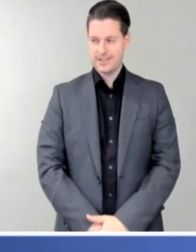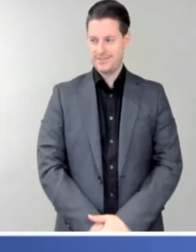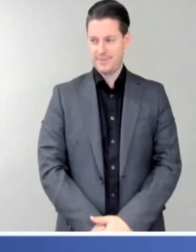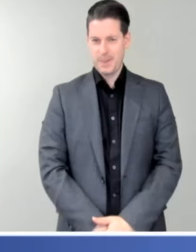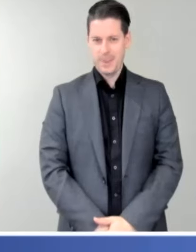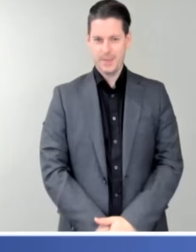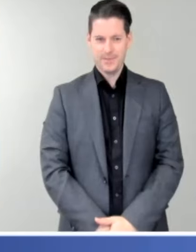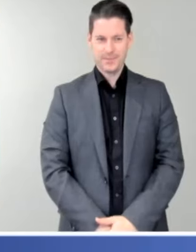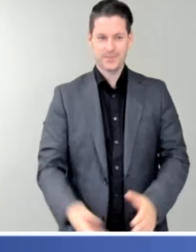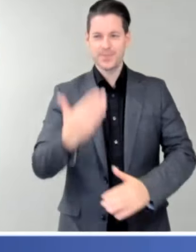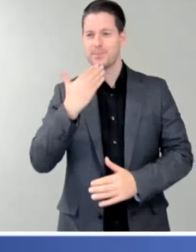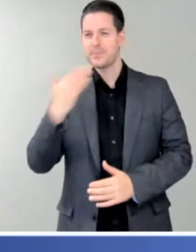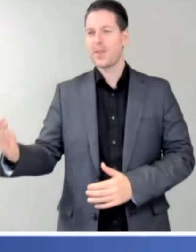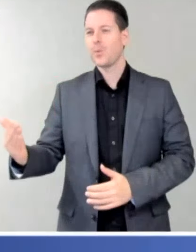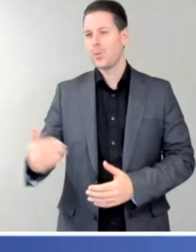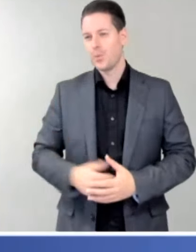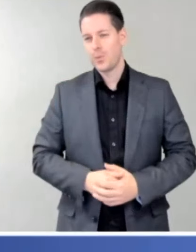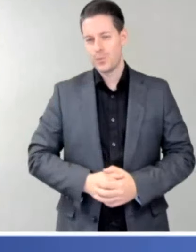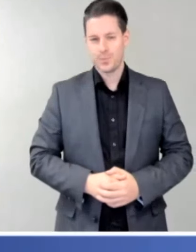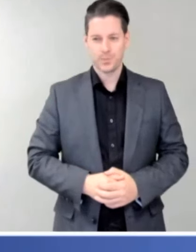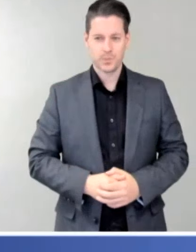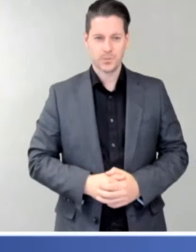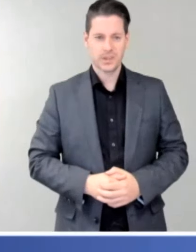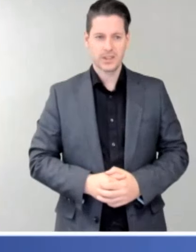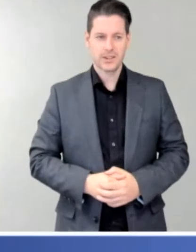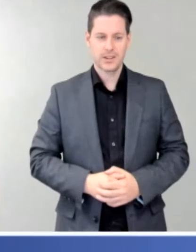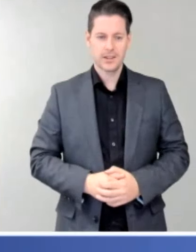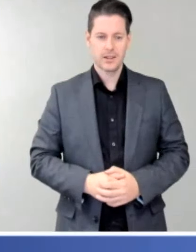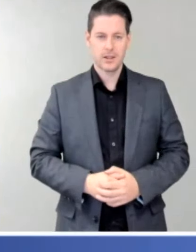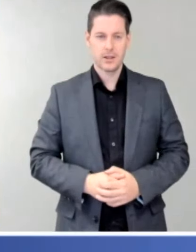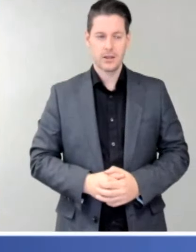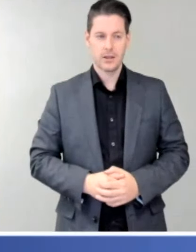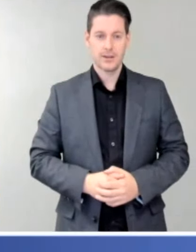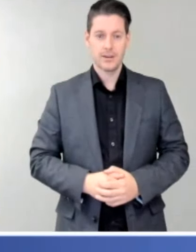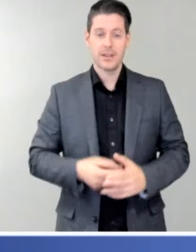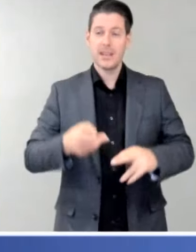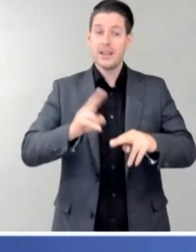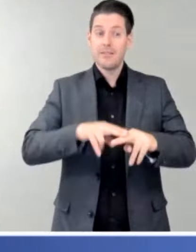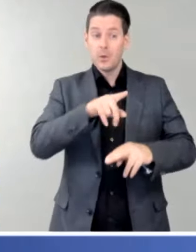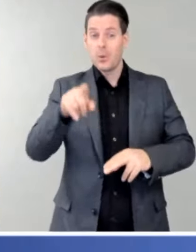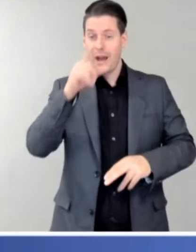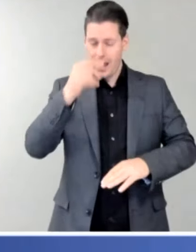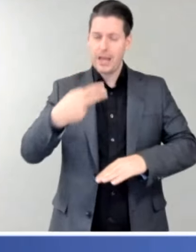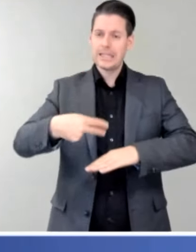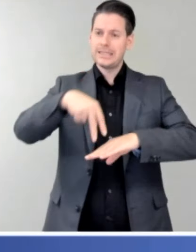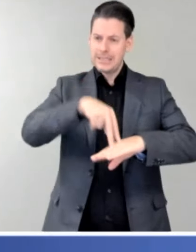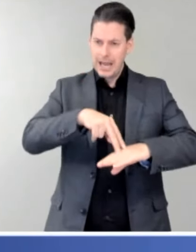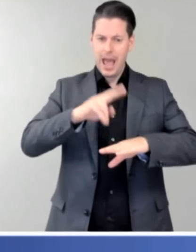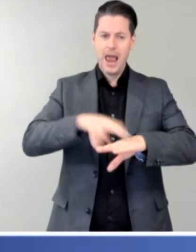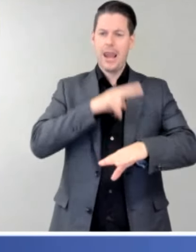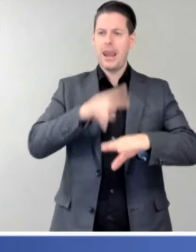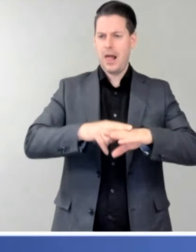Thank you, Ms. Walker, for your welcome to country. Guests, if you are able, please be upstanding for the national anthem performed by the ANU